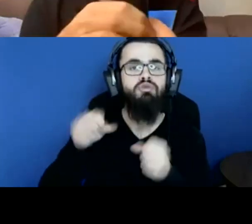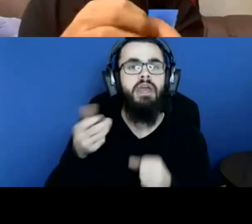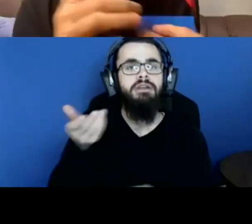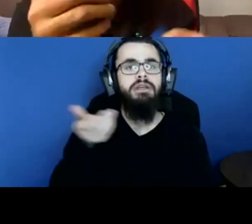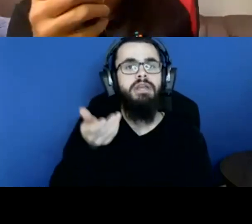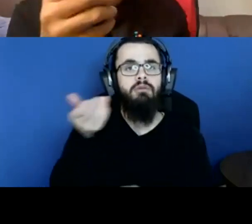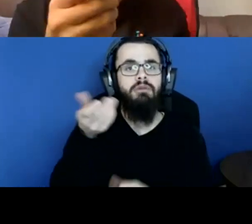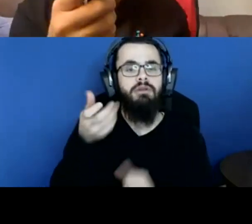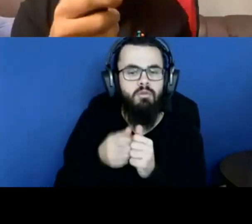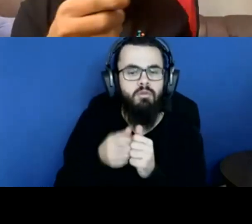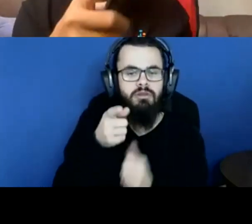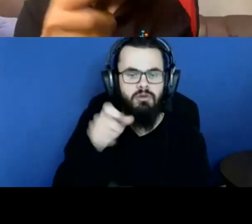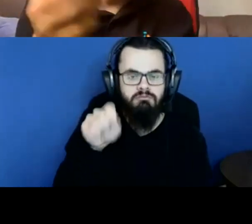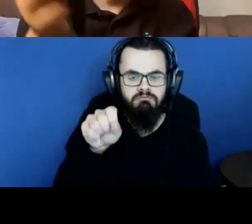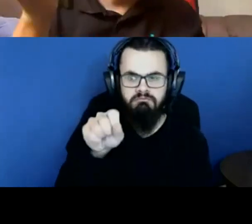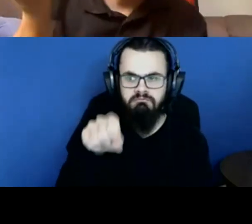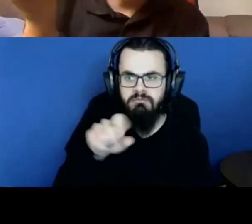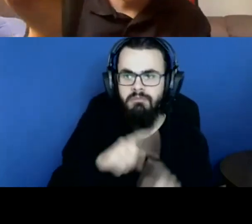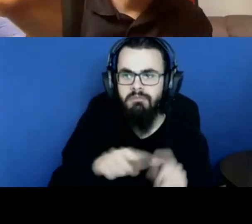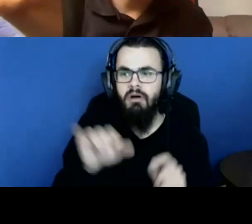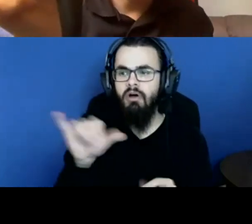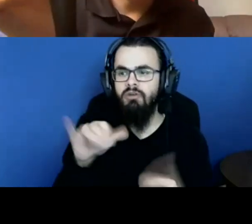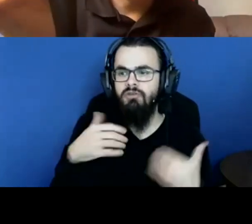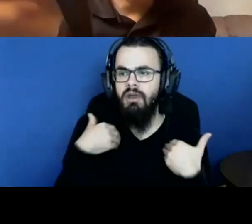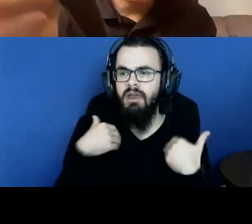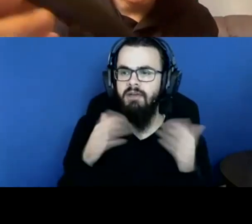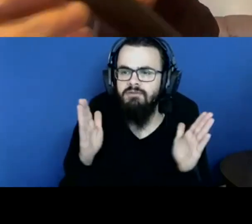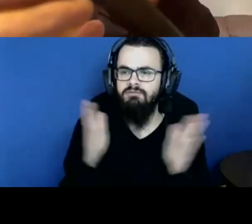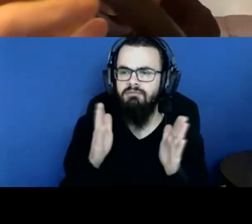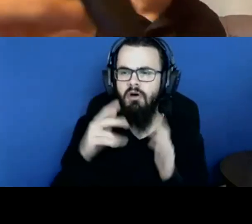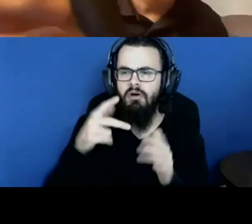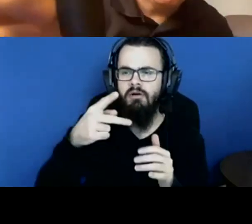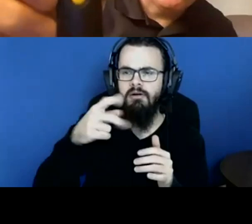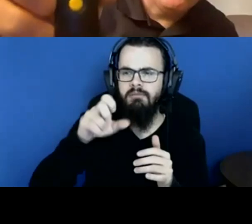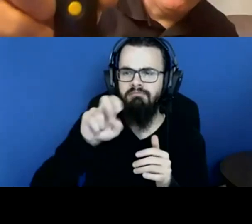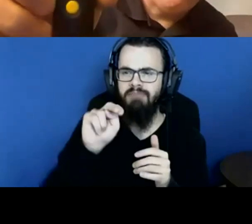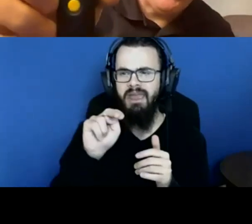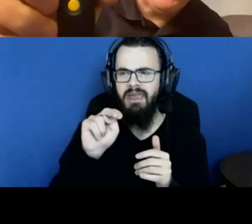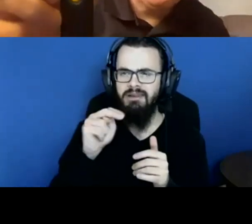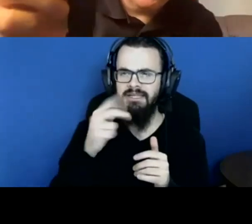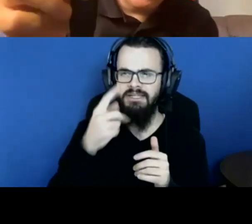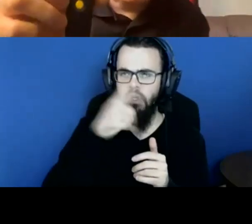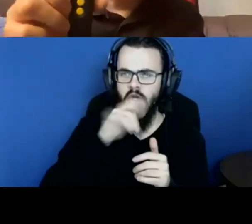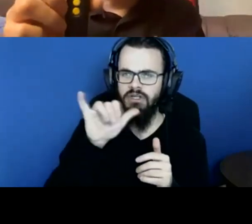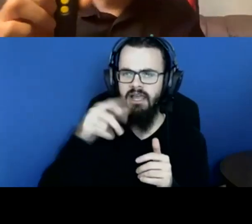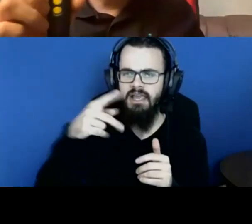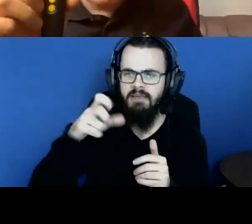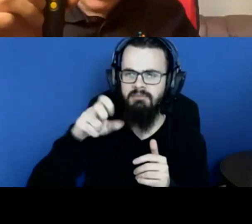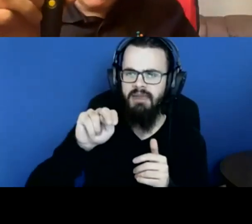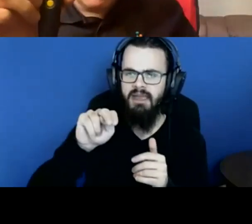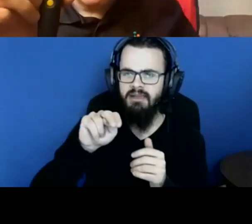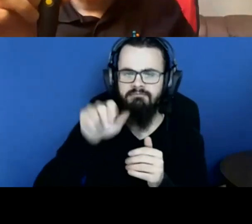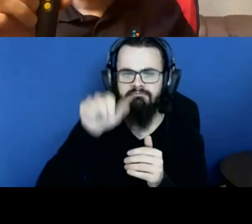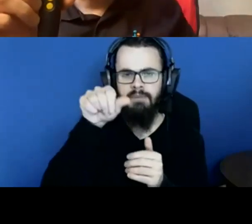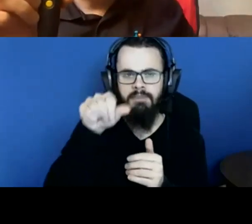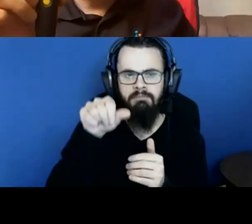also, I have this little pen. I don't know, it's a little pen. It's called